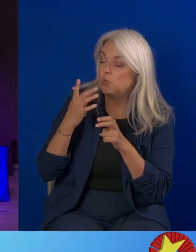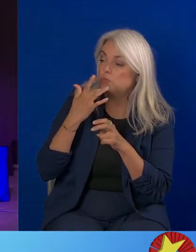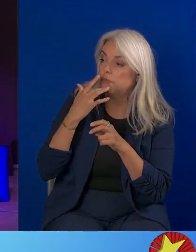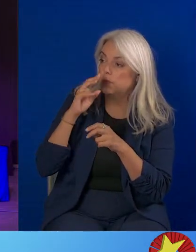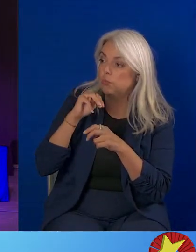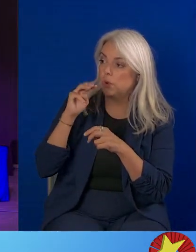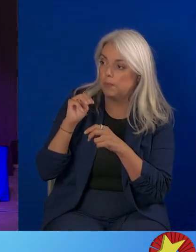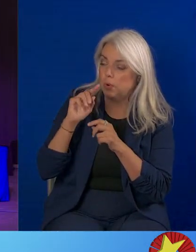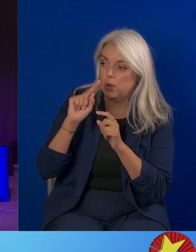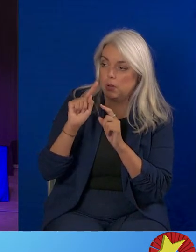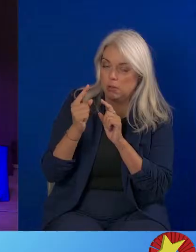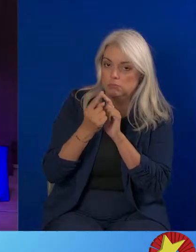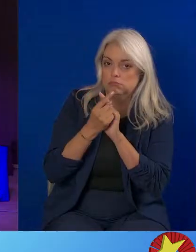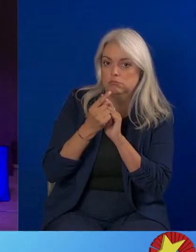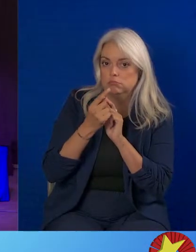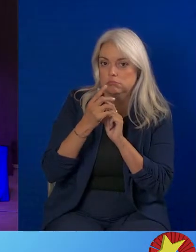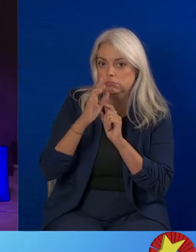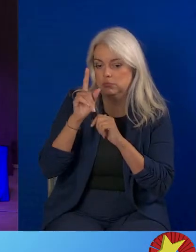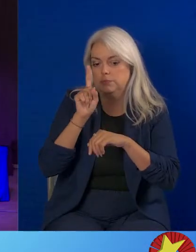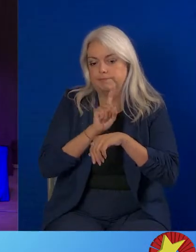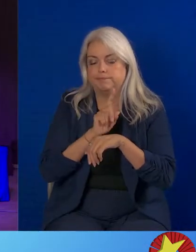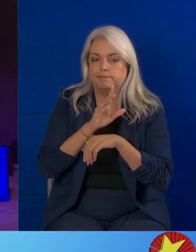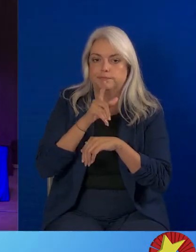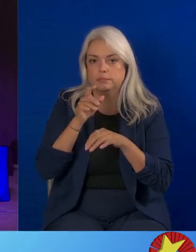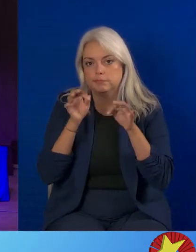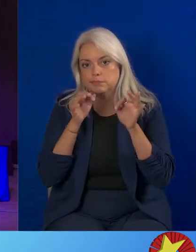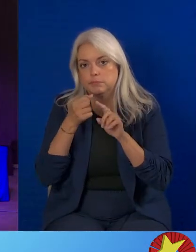to kind of give a better summarization?